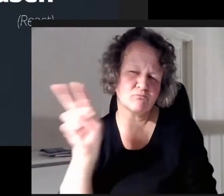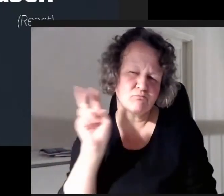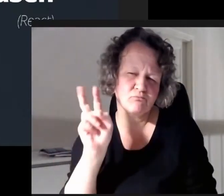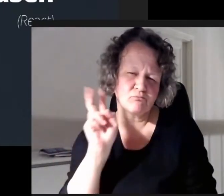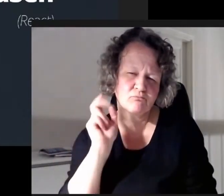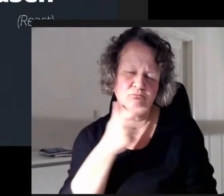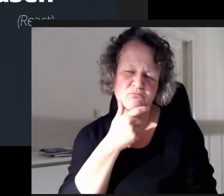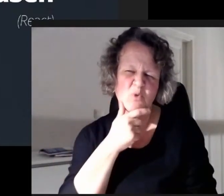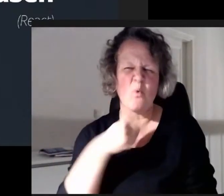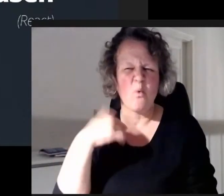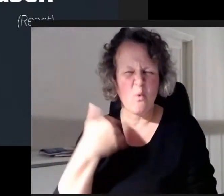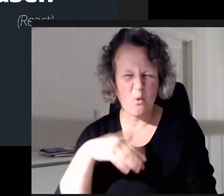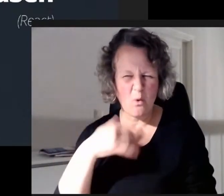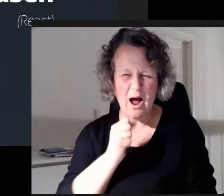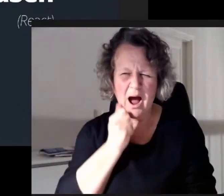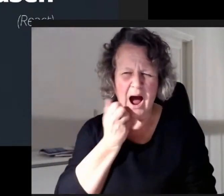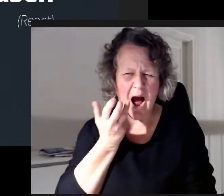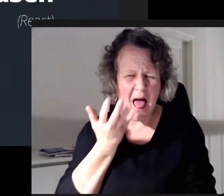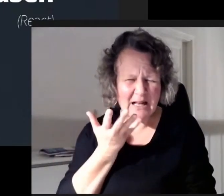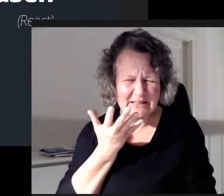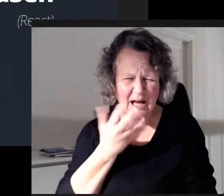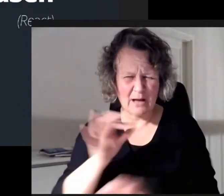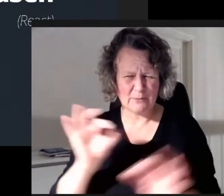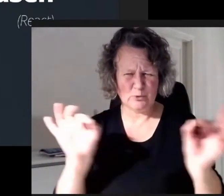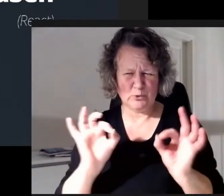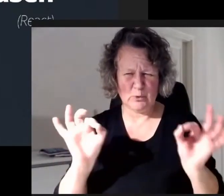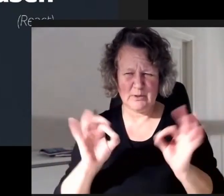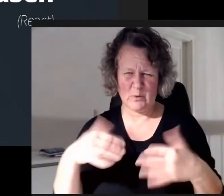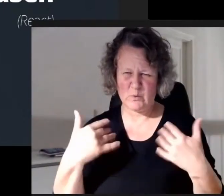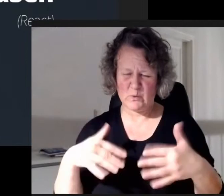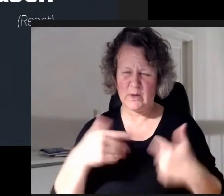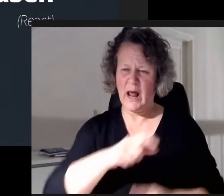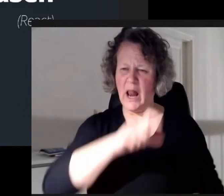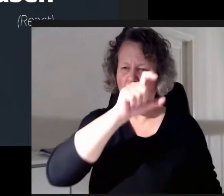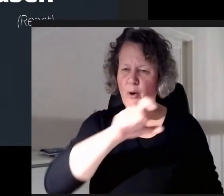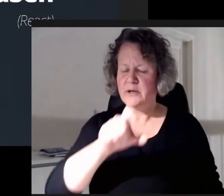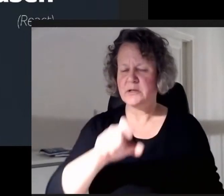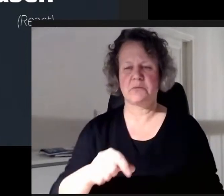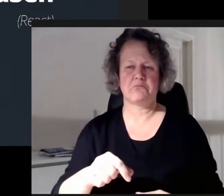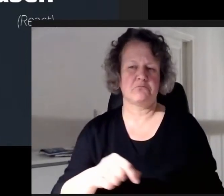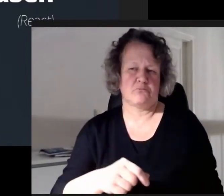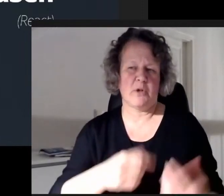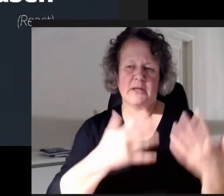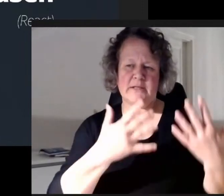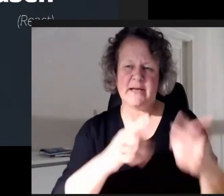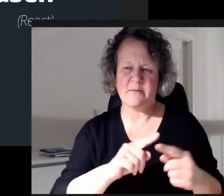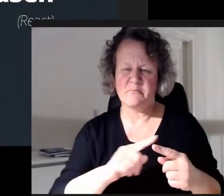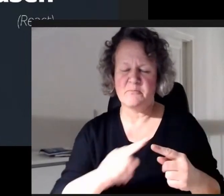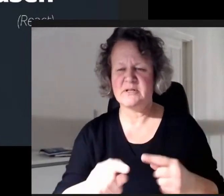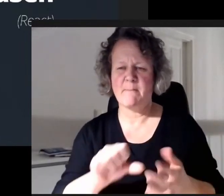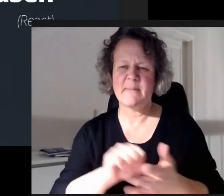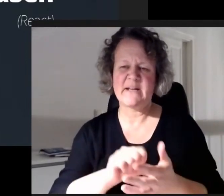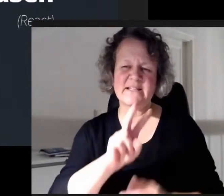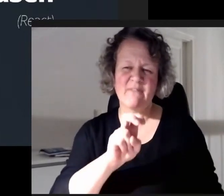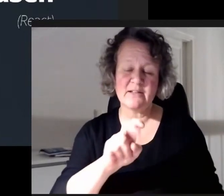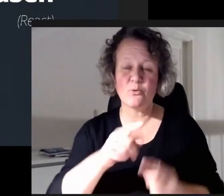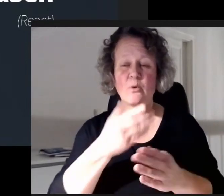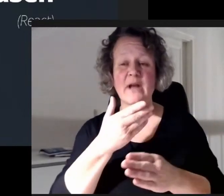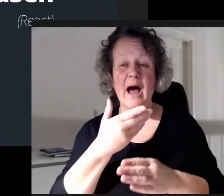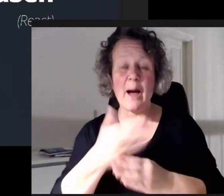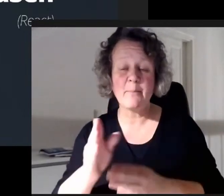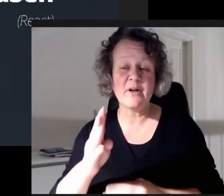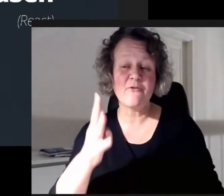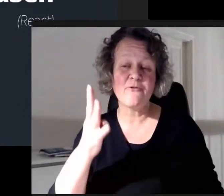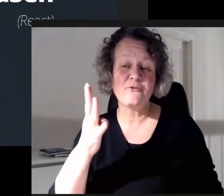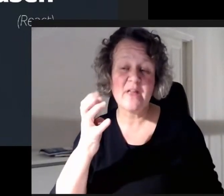could recognize that there are relevant gaps. And we have people in our target groups from 20